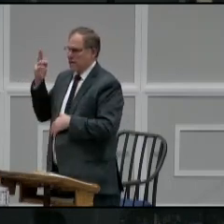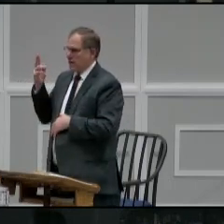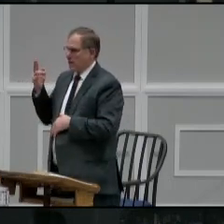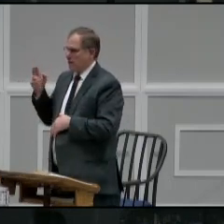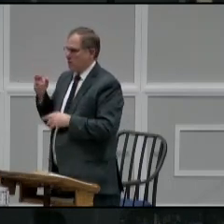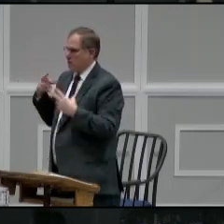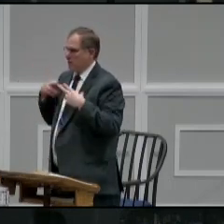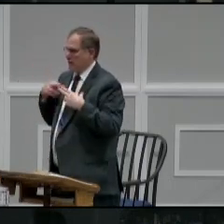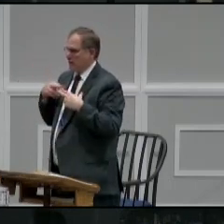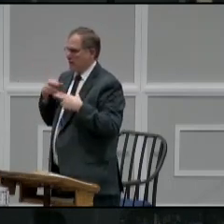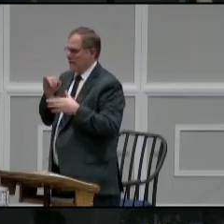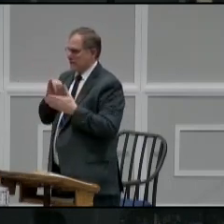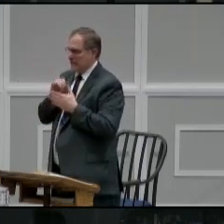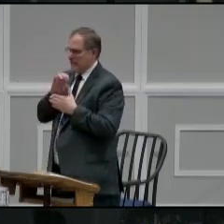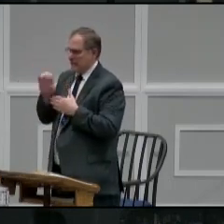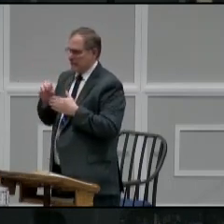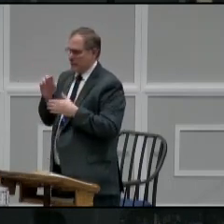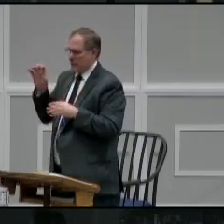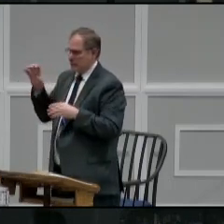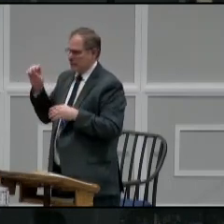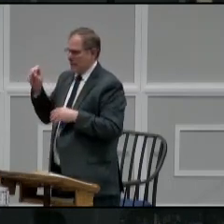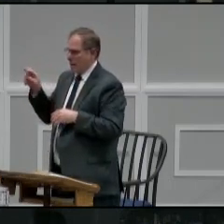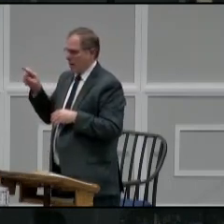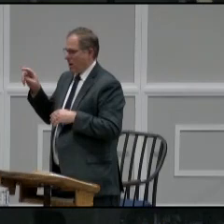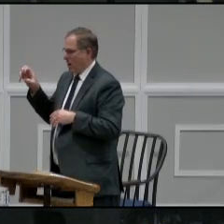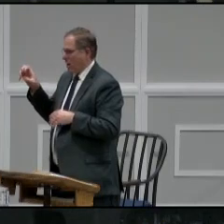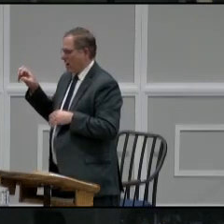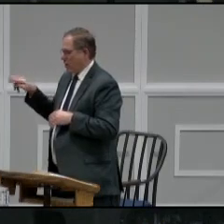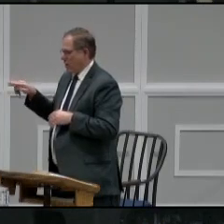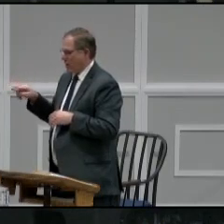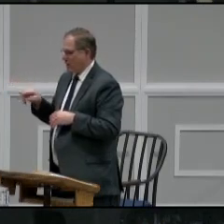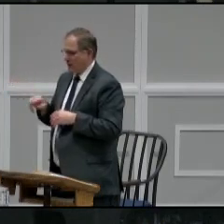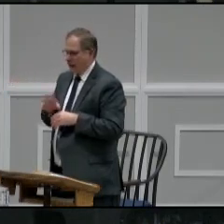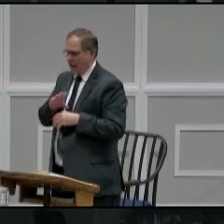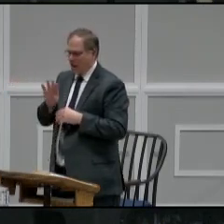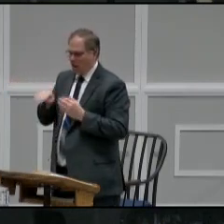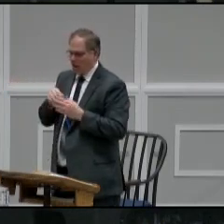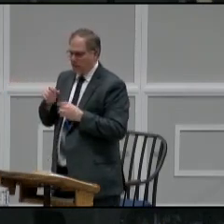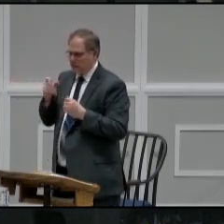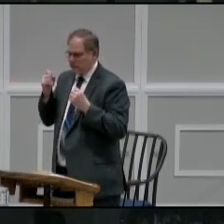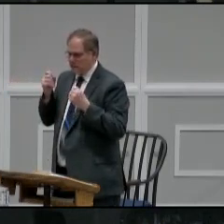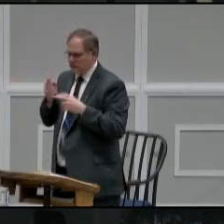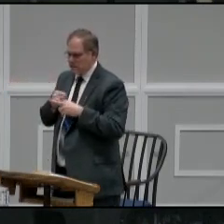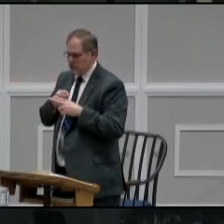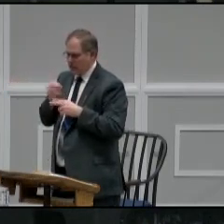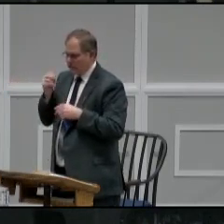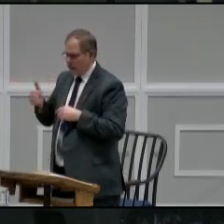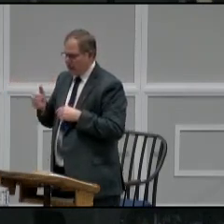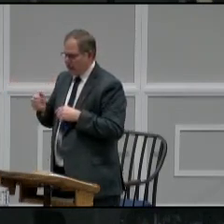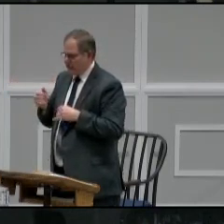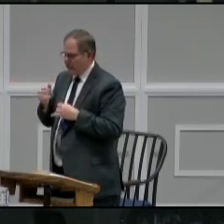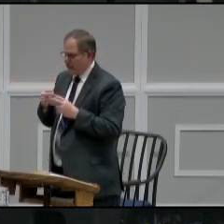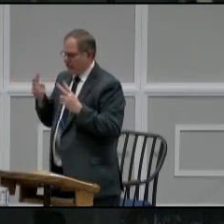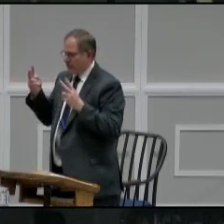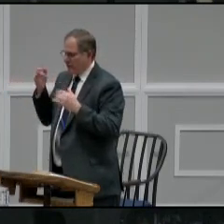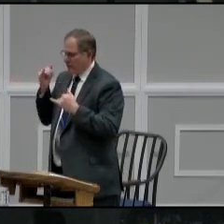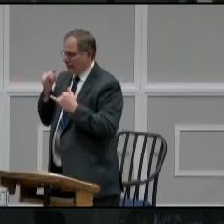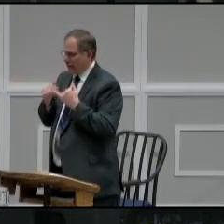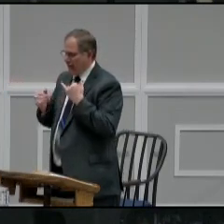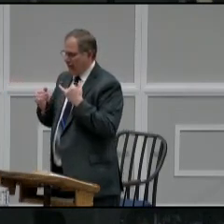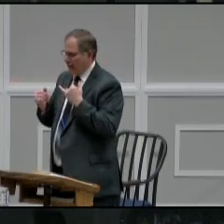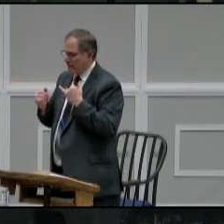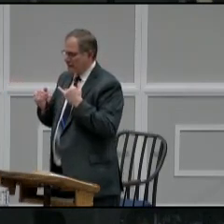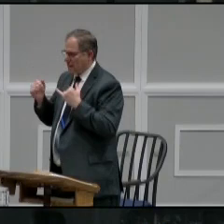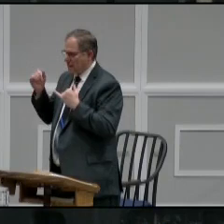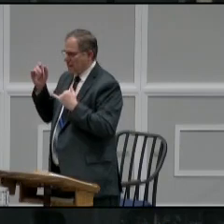going to call it a career. And all of a sudden, the very last touchdown throw